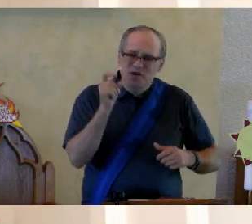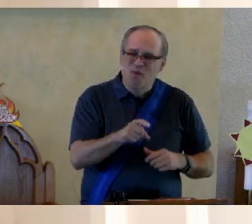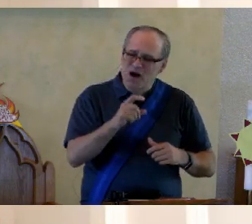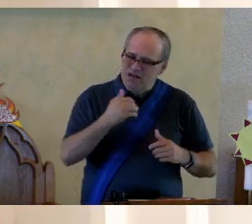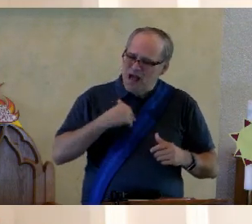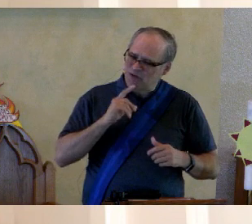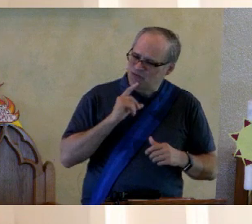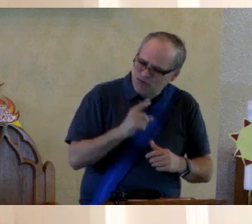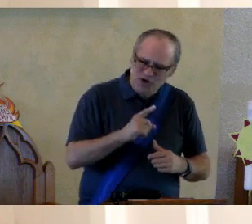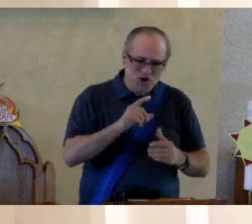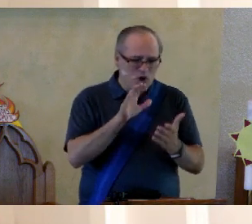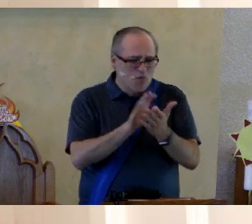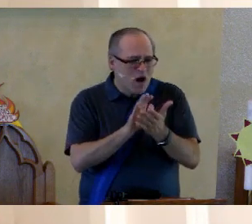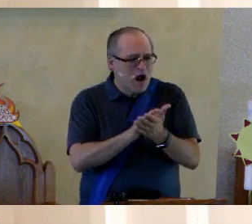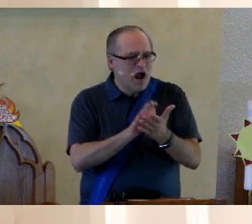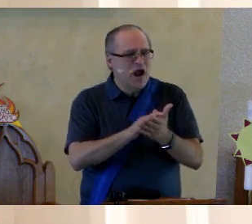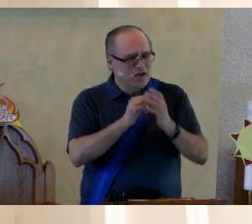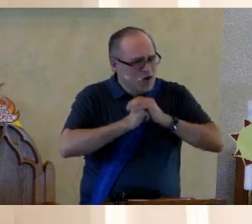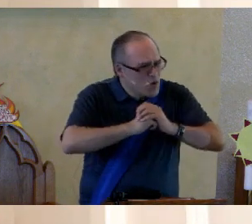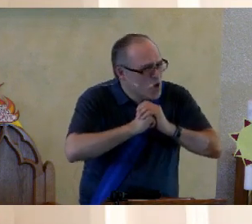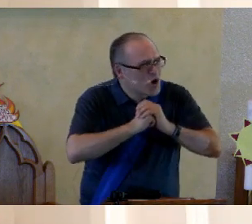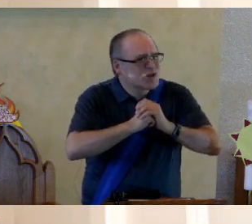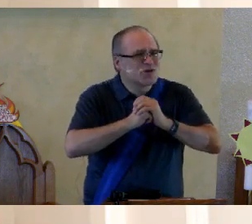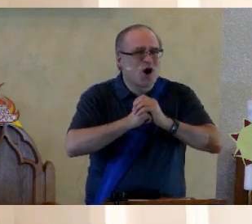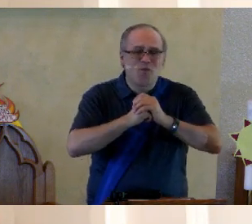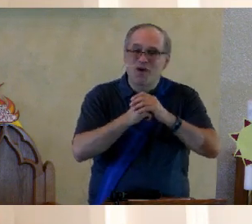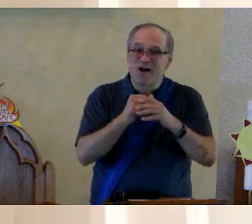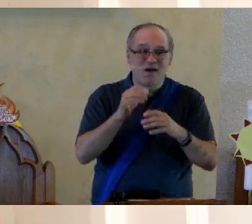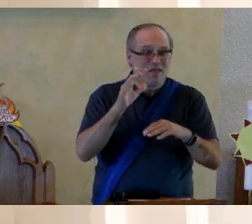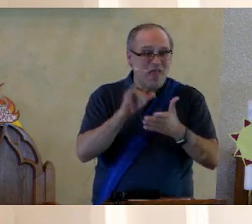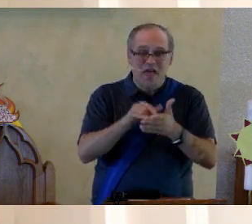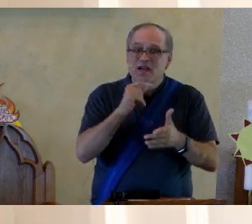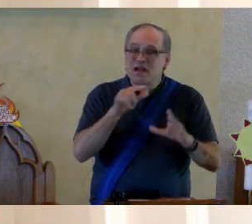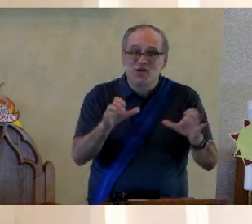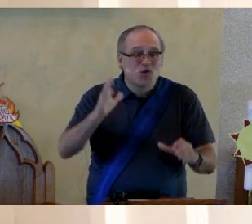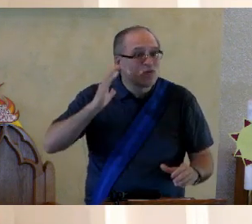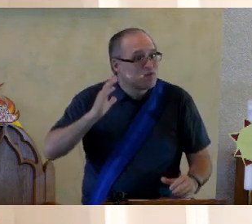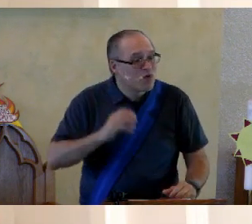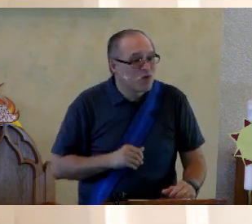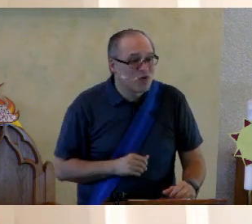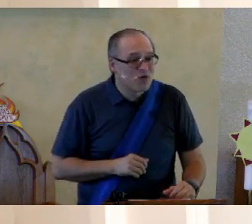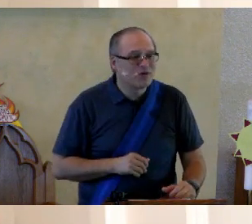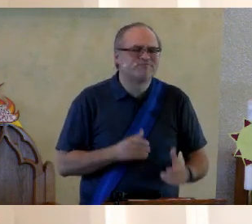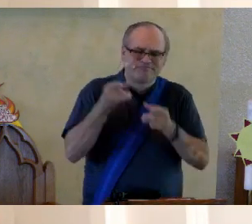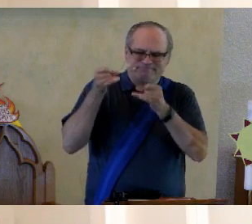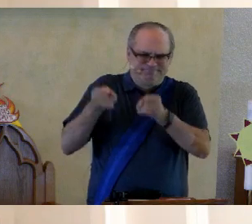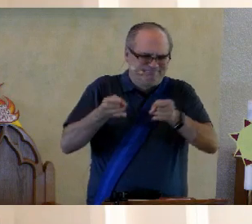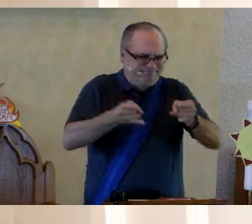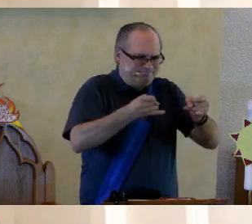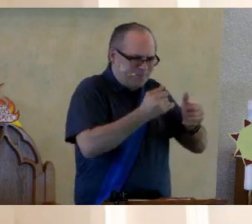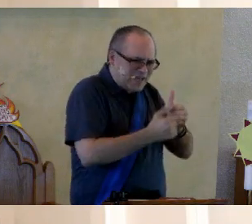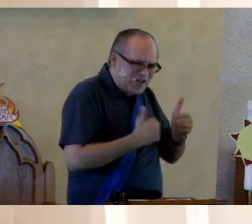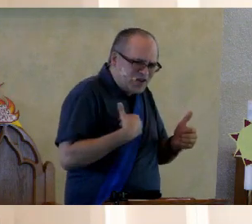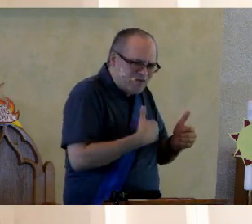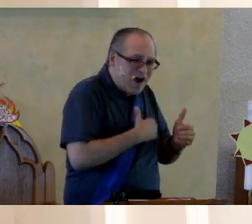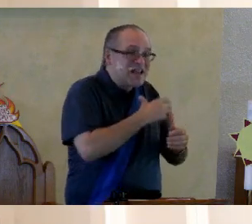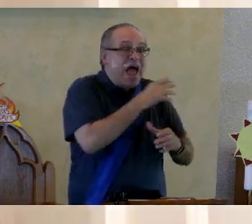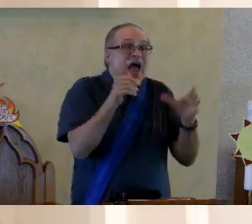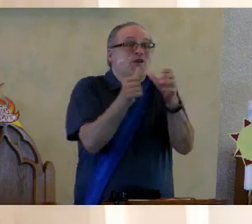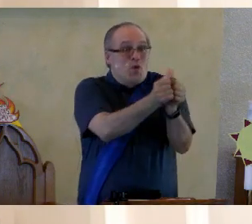that was not reliant on what God could do for them. Beloved, each of us individually and the whole of us